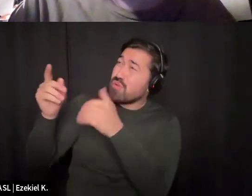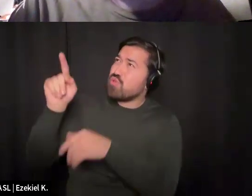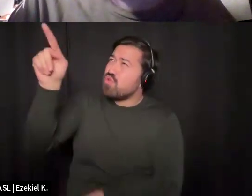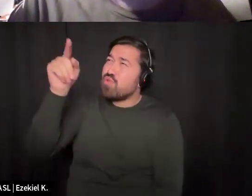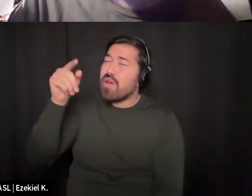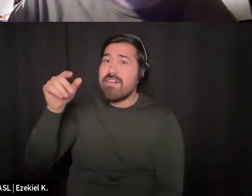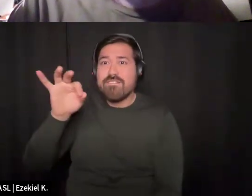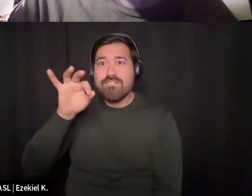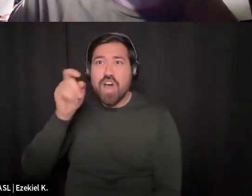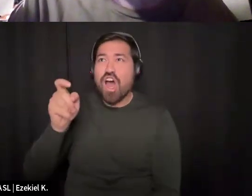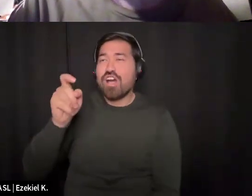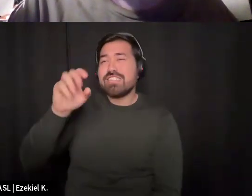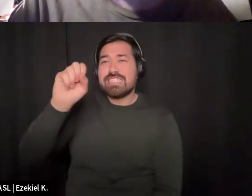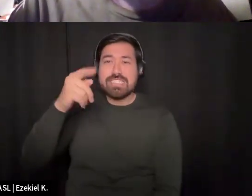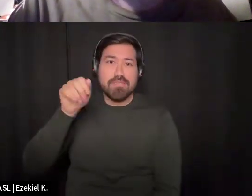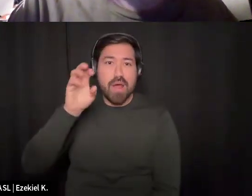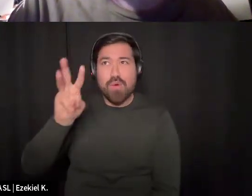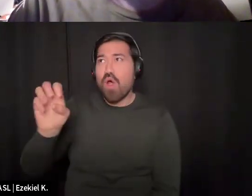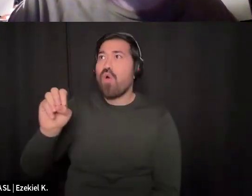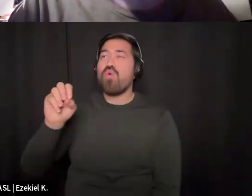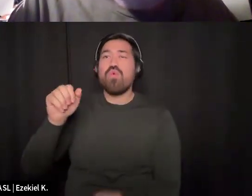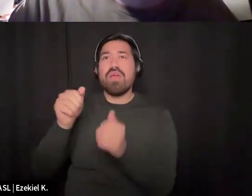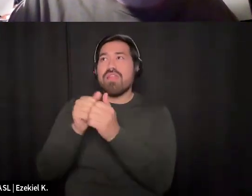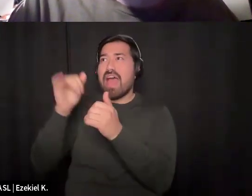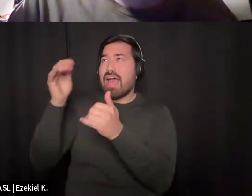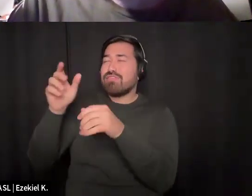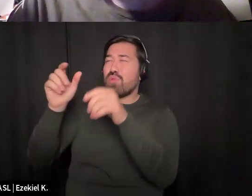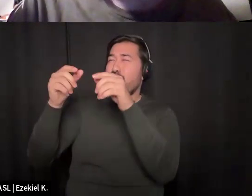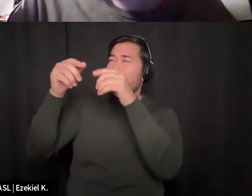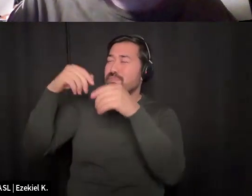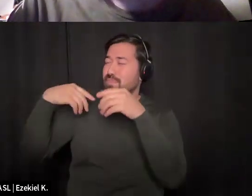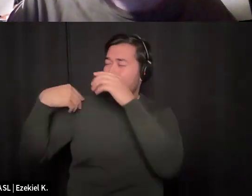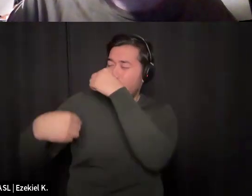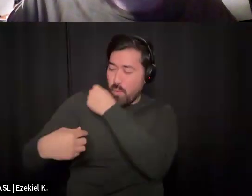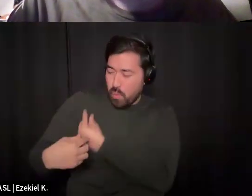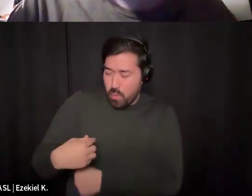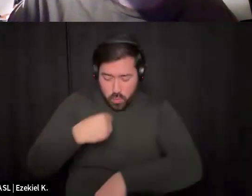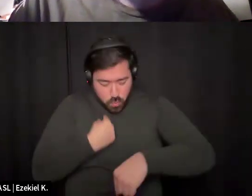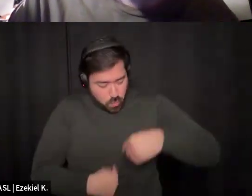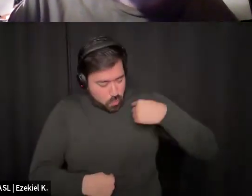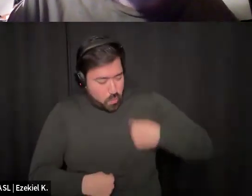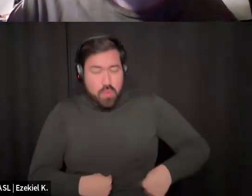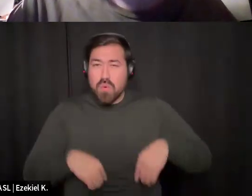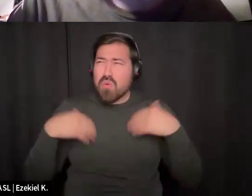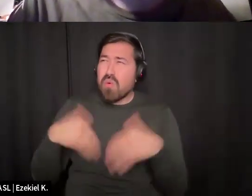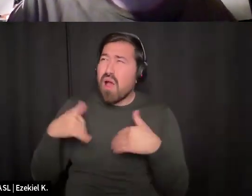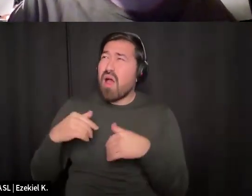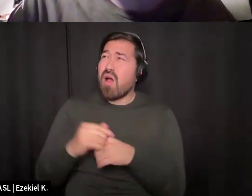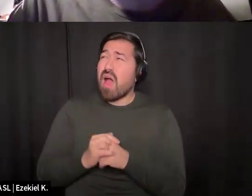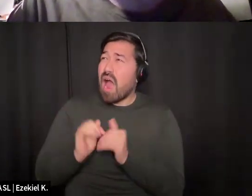Beautiful fox sparrow with your gorgeous, like streaky breast. Like, how did that happen? You're